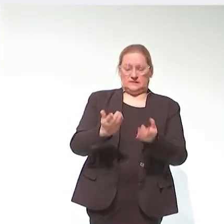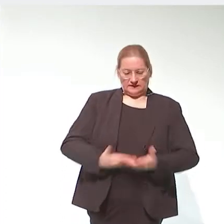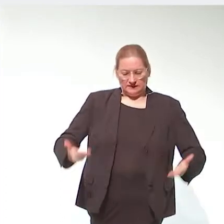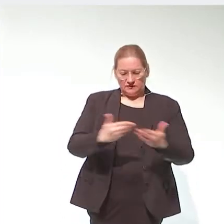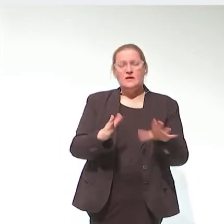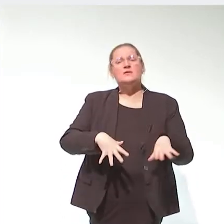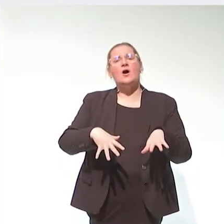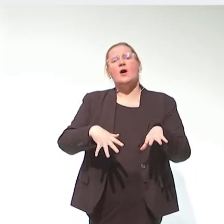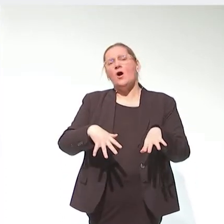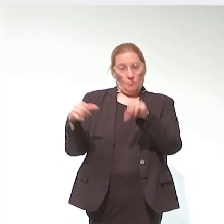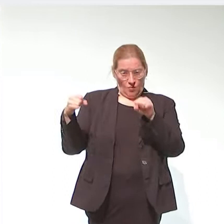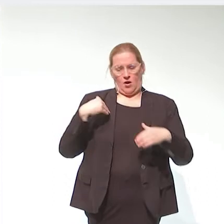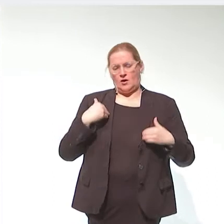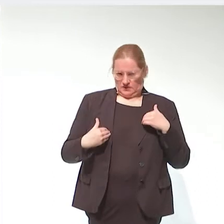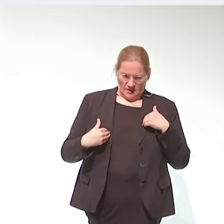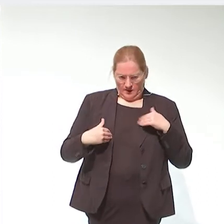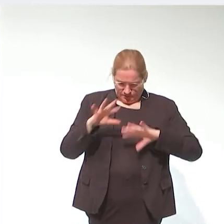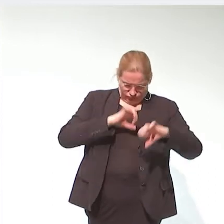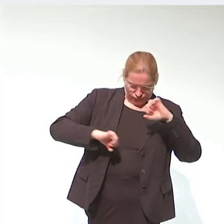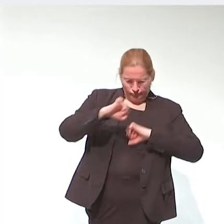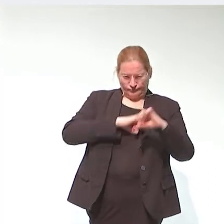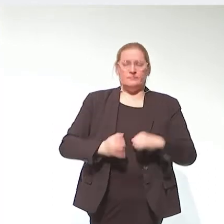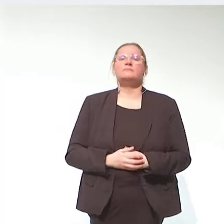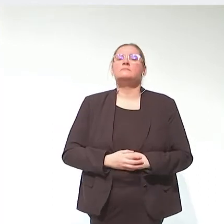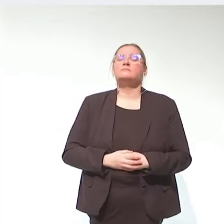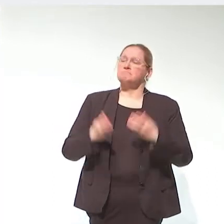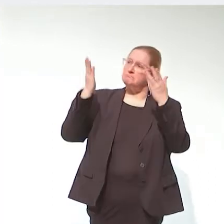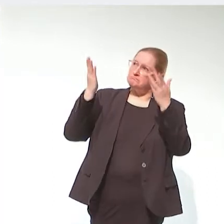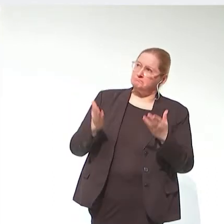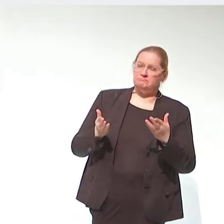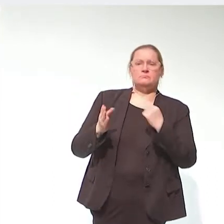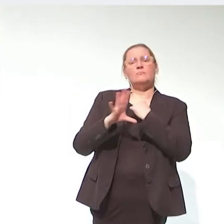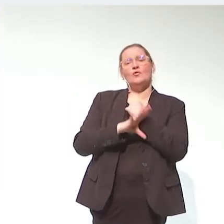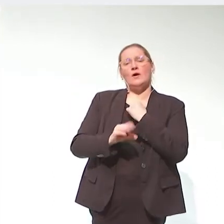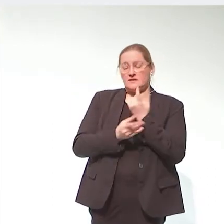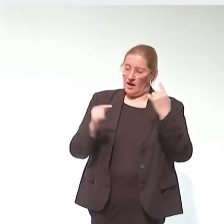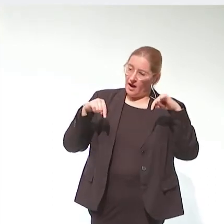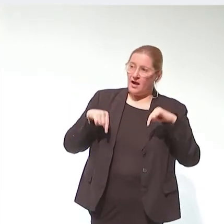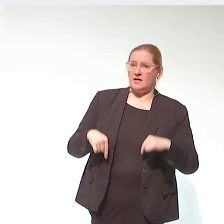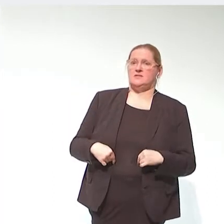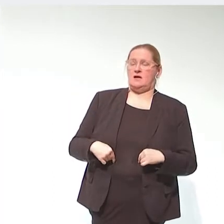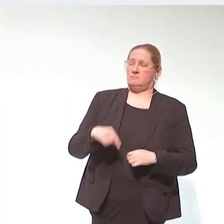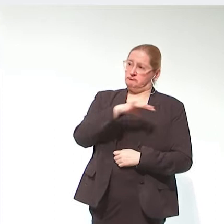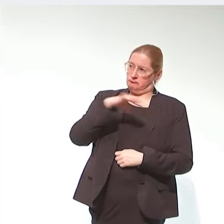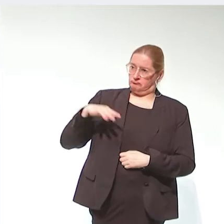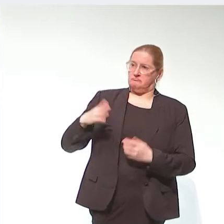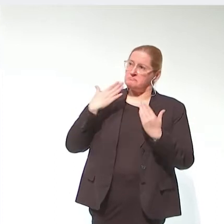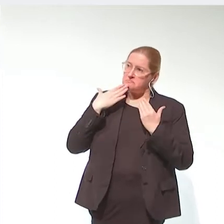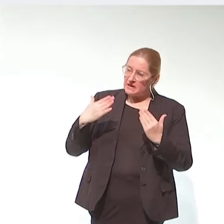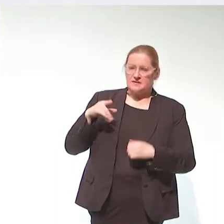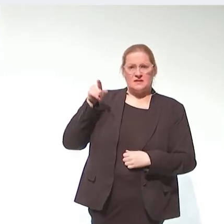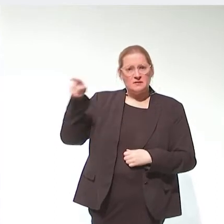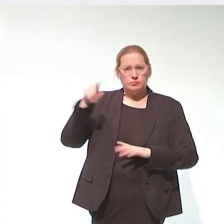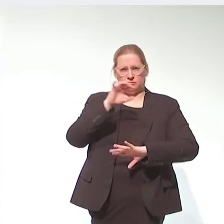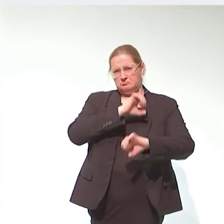for all the activities that you have been showing during the French presidency, but not only during the French presidency, also you